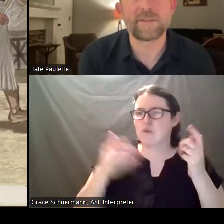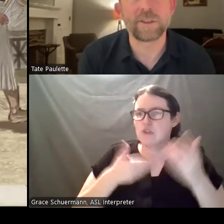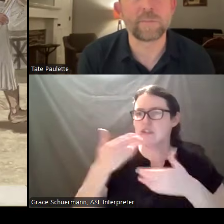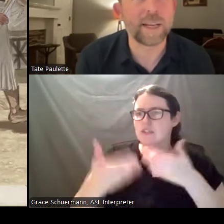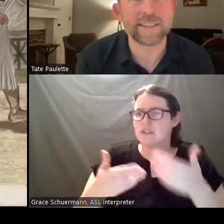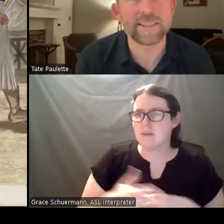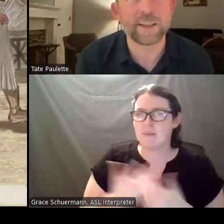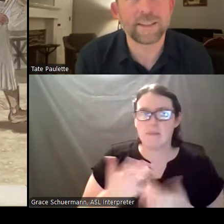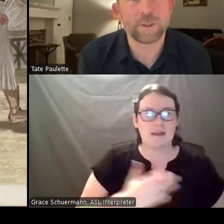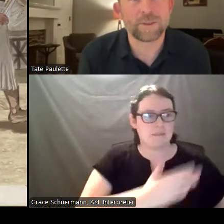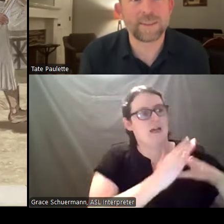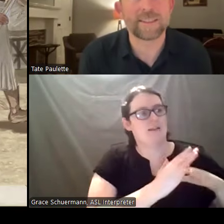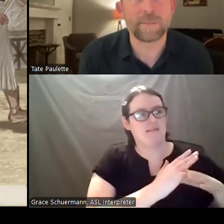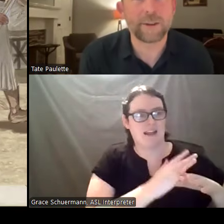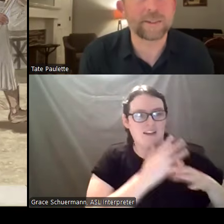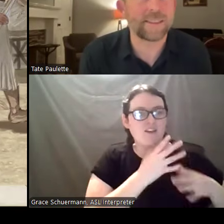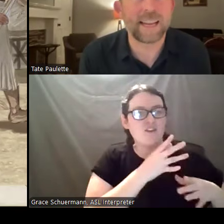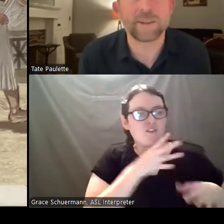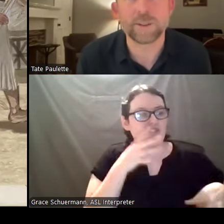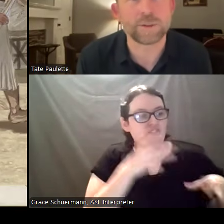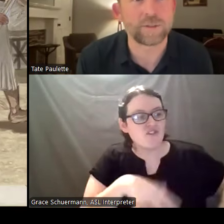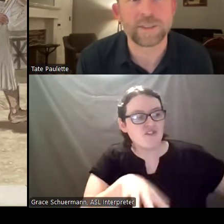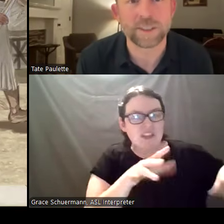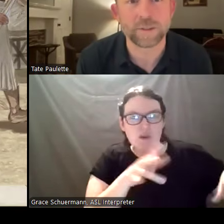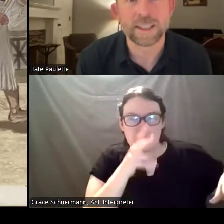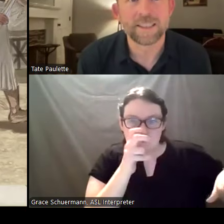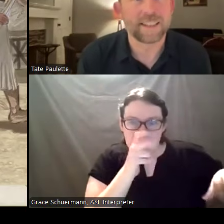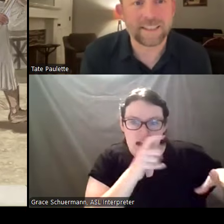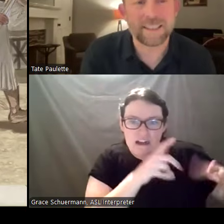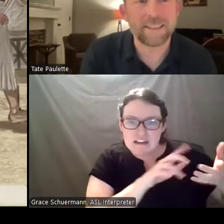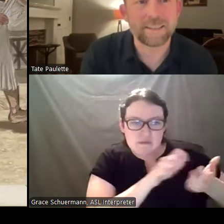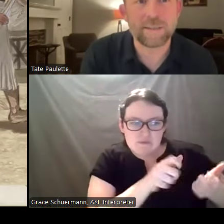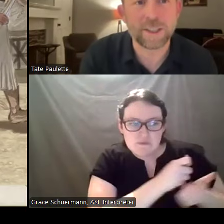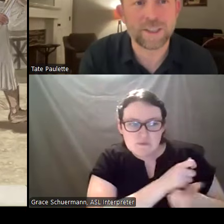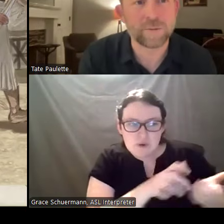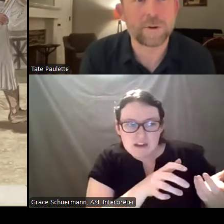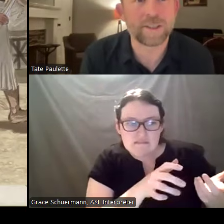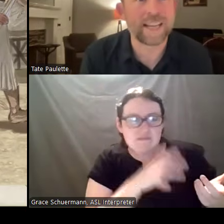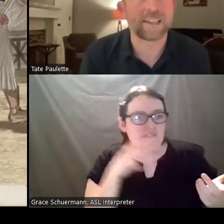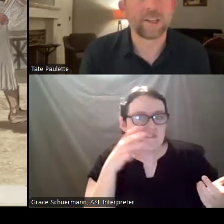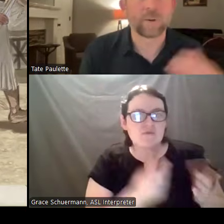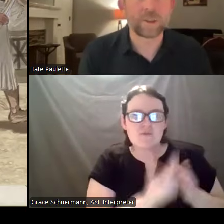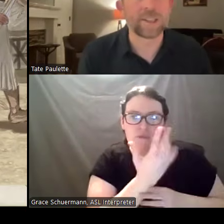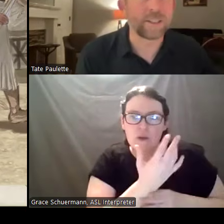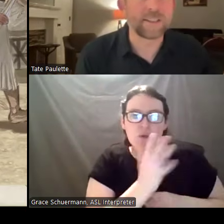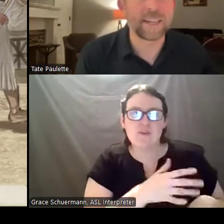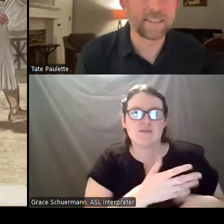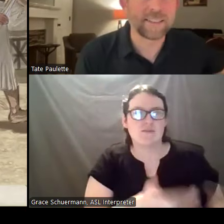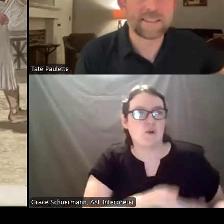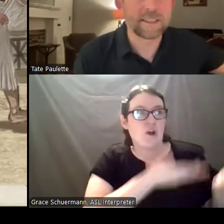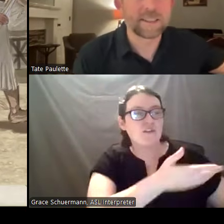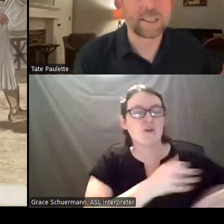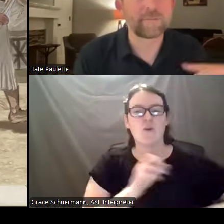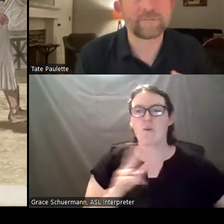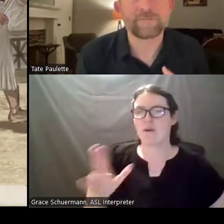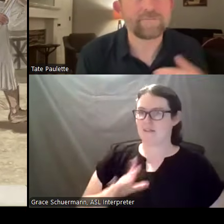against field pests out that where you conducted them out in an agricultural field and libations were a part of that, or in the